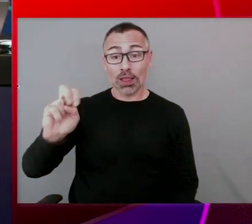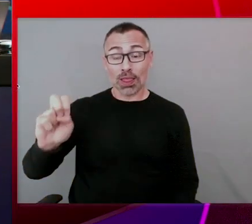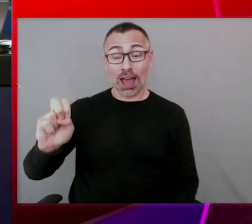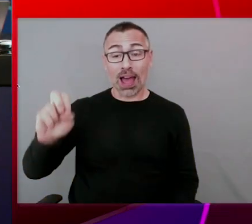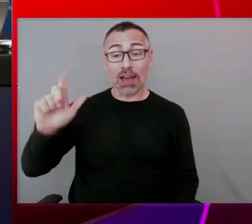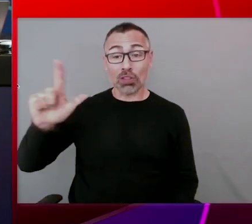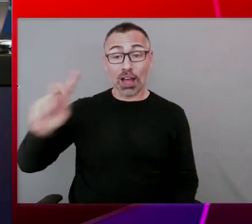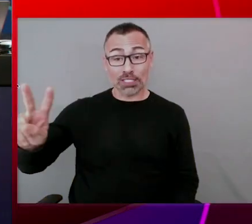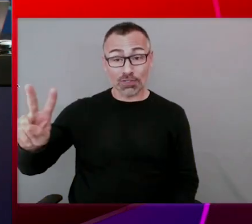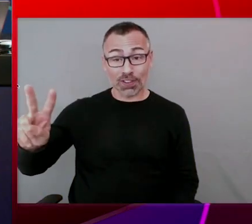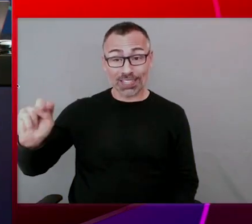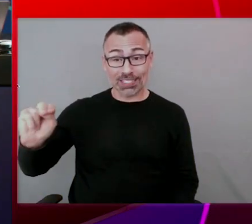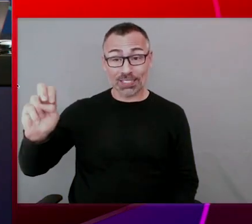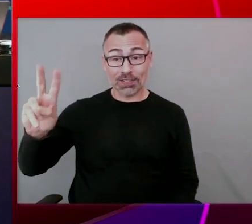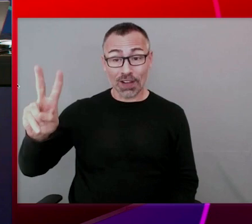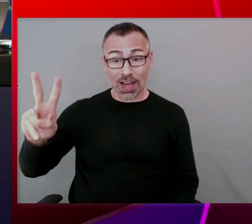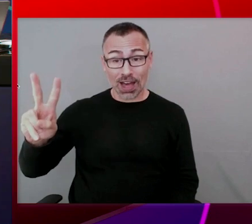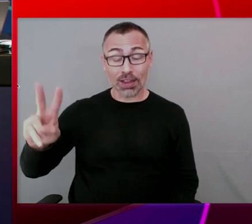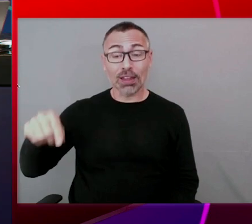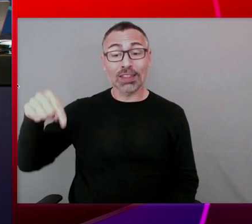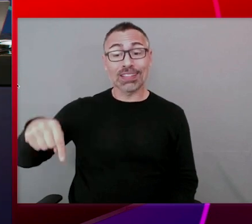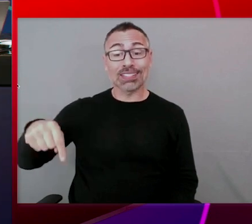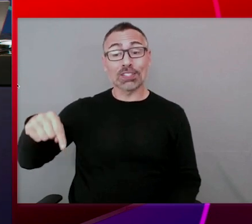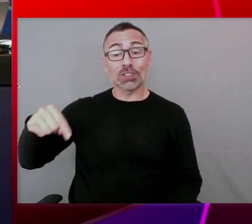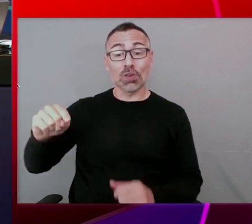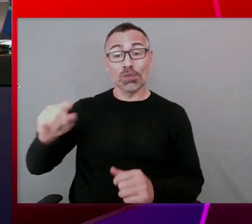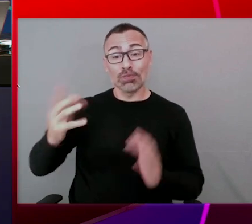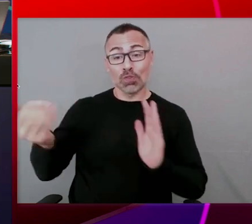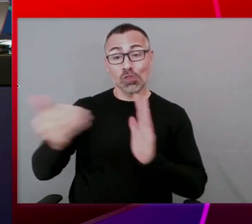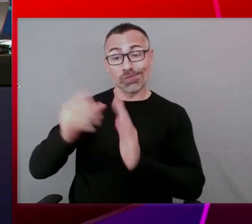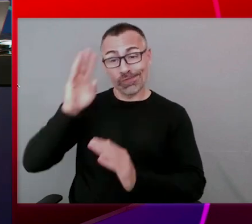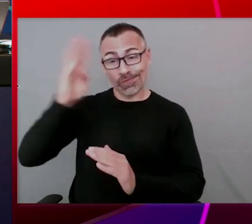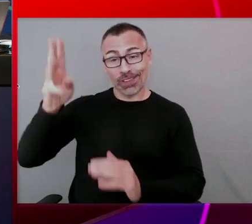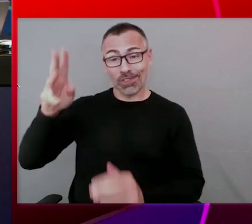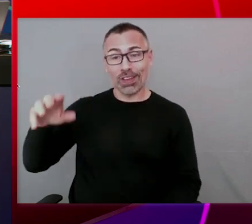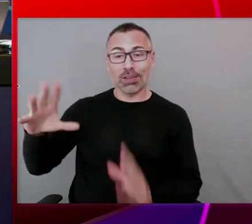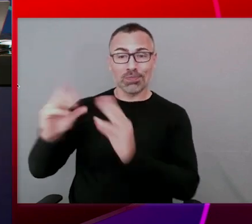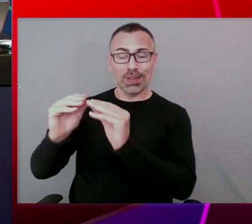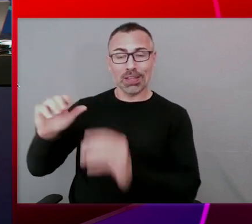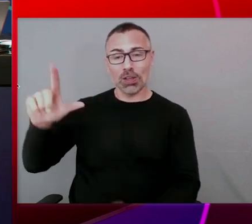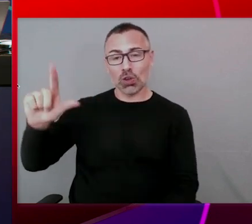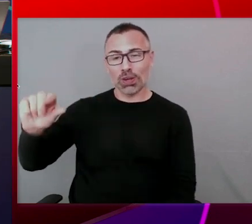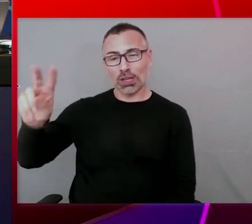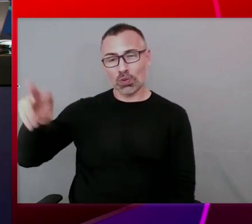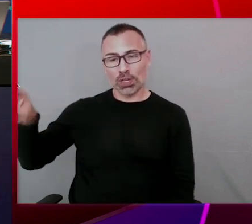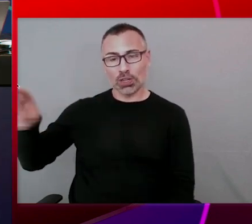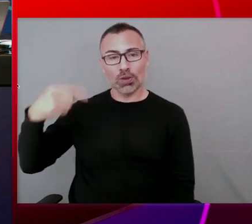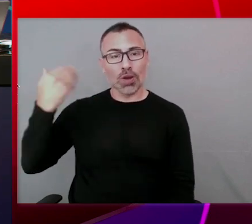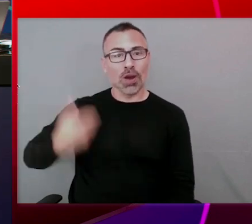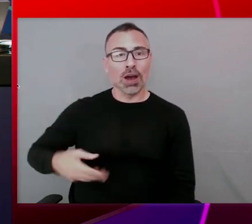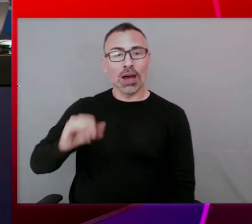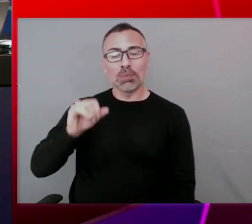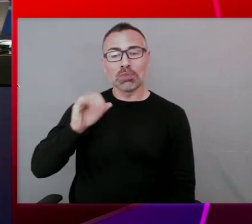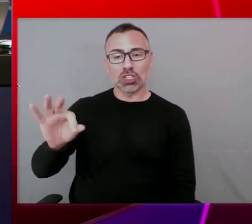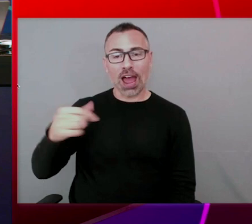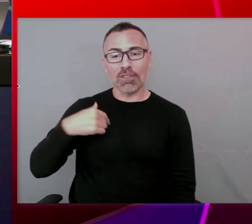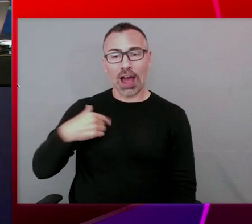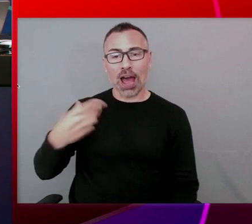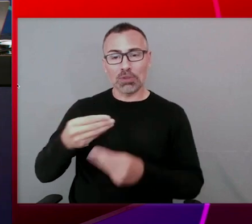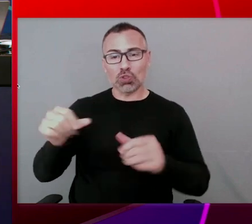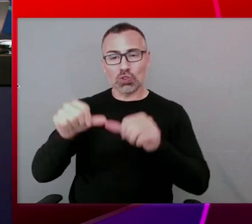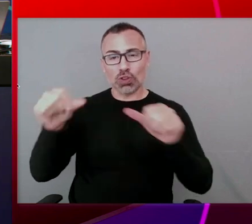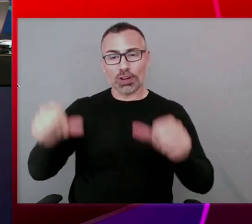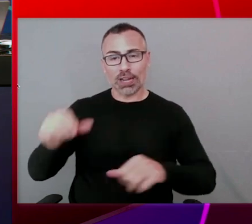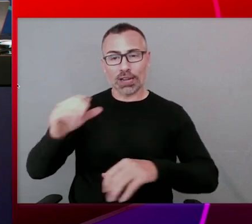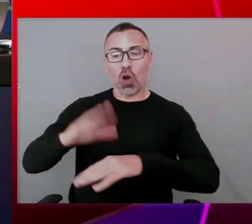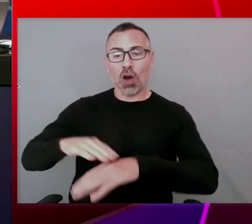2022. My name, one of your co-hosts, is Jeff Marushak, and I'm a Senior Solutions Architect on our DoD Air Force team. And joining me, my